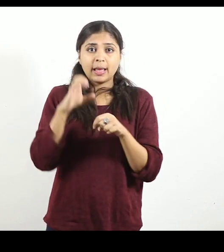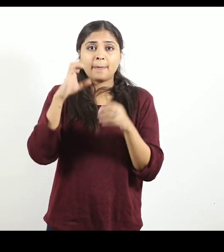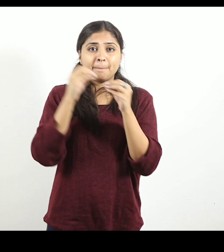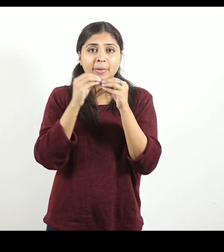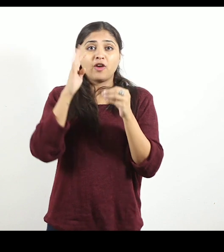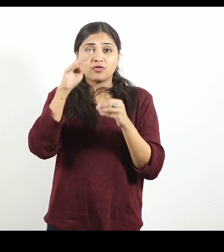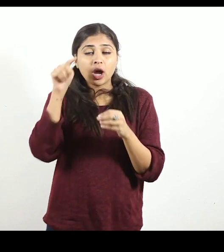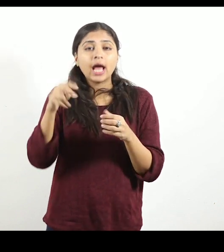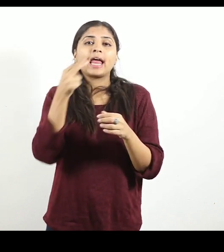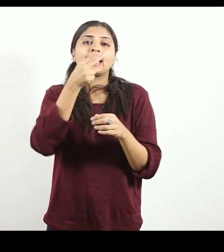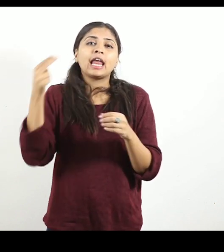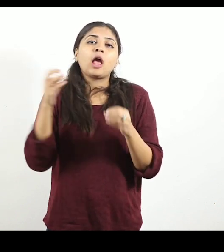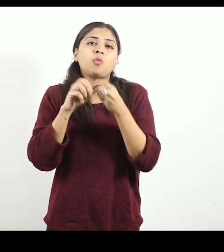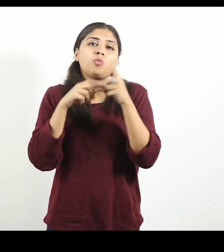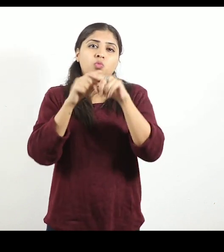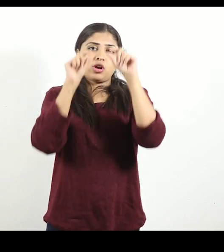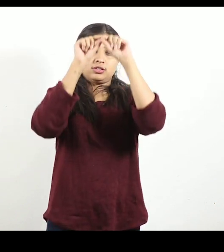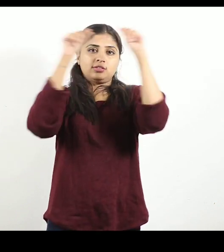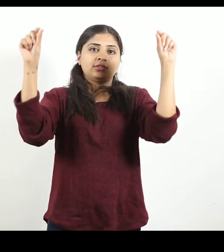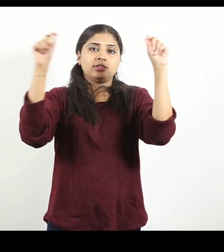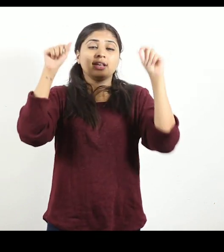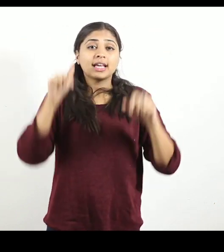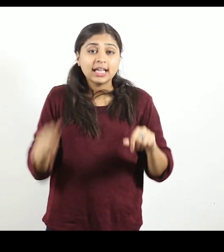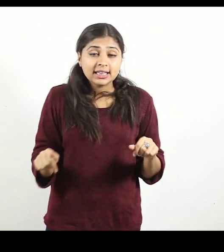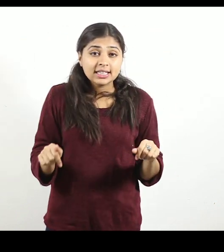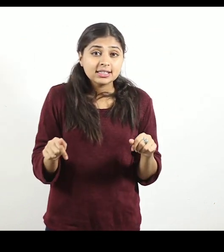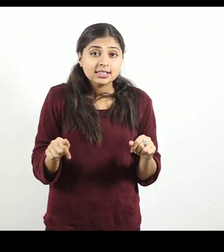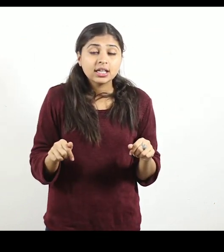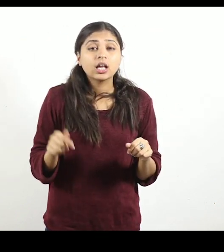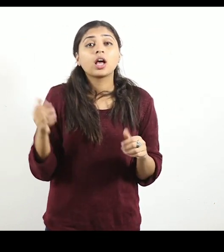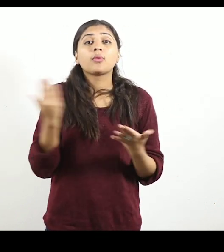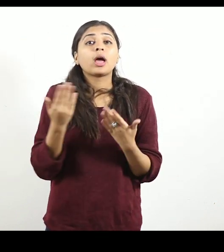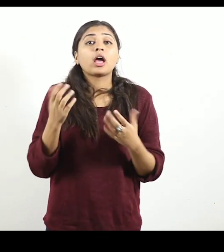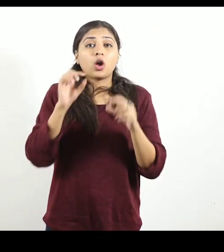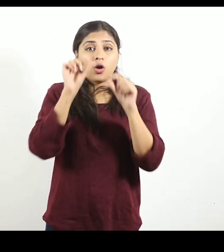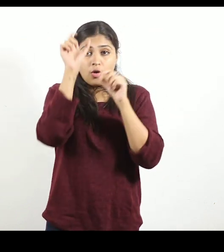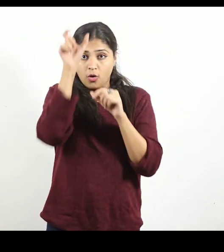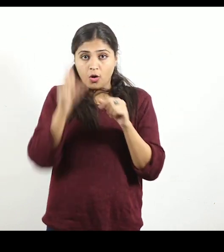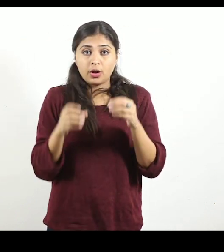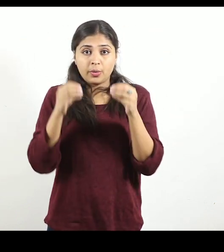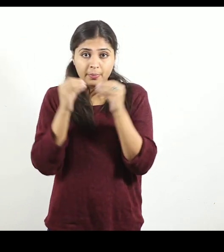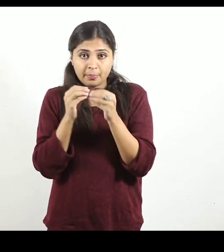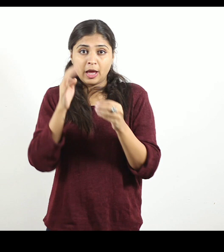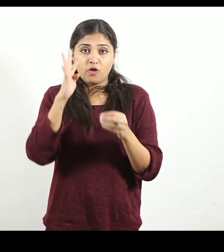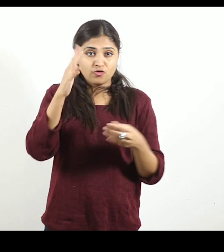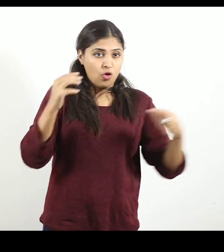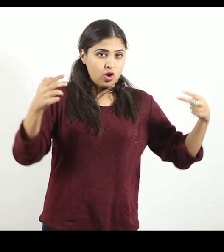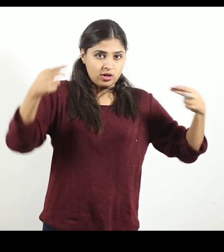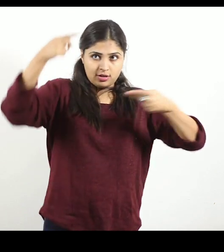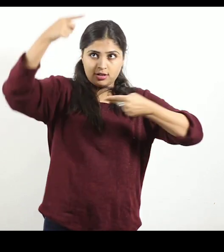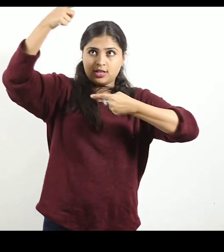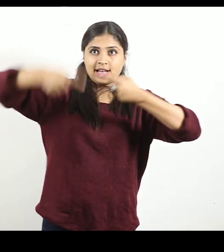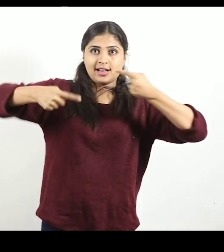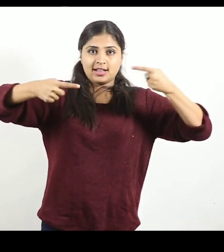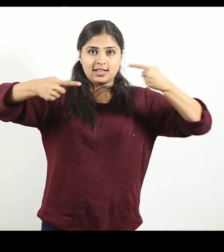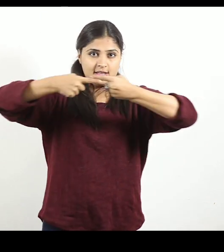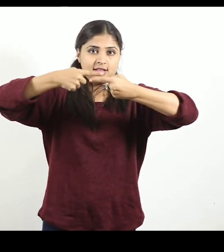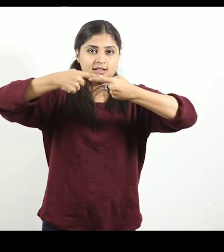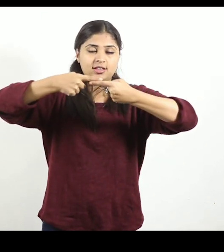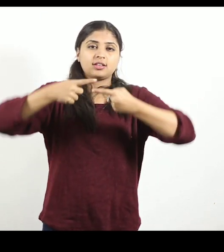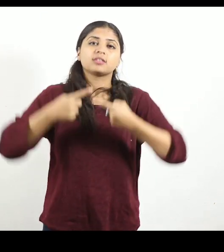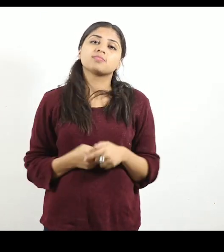cell B4 is in the name box. Note, cell B4 is where column B and row 4